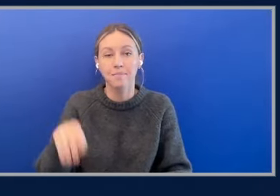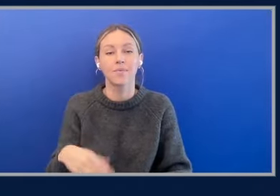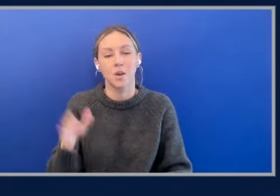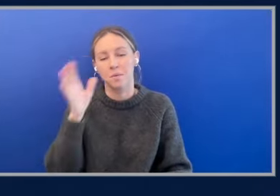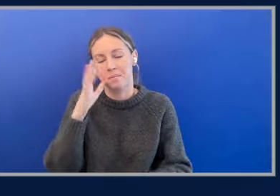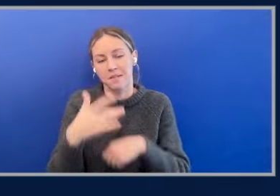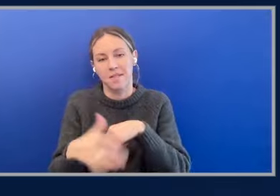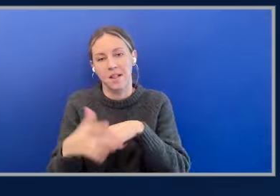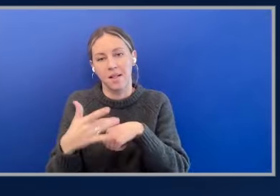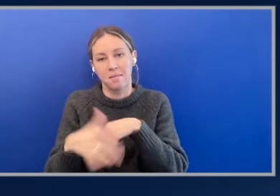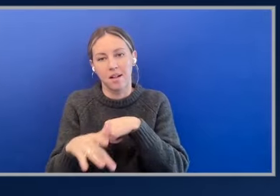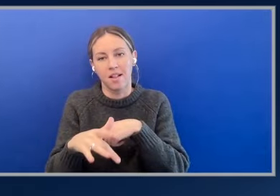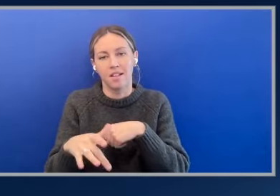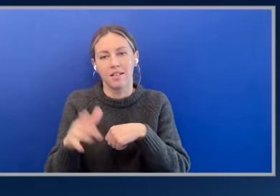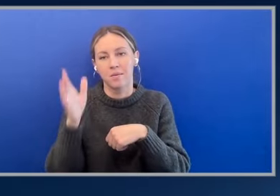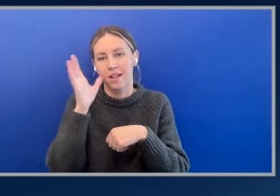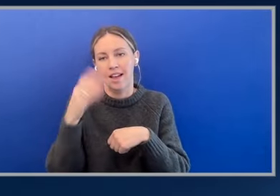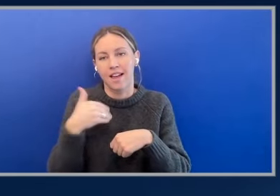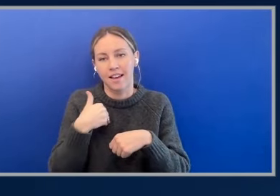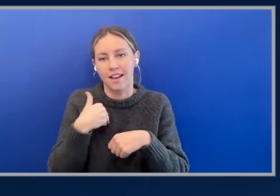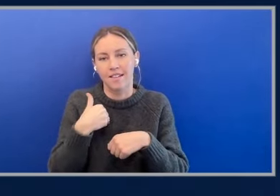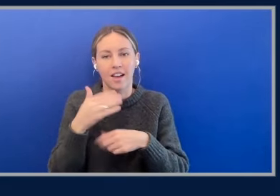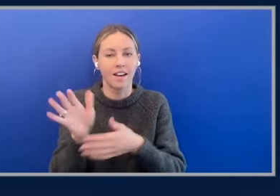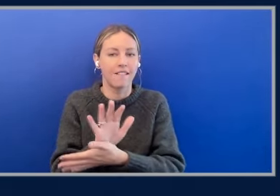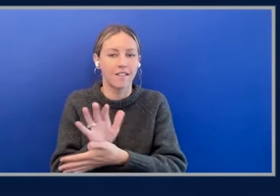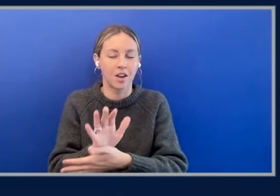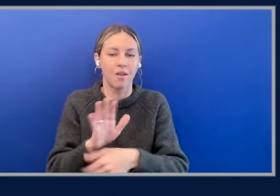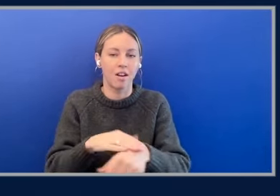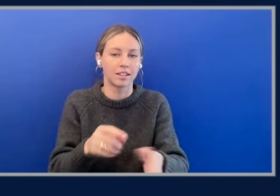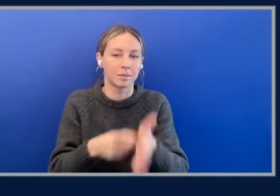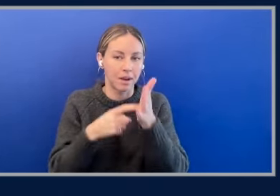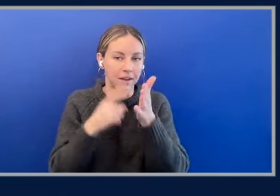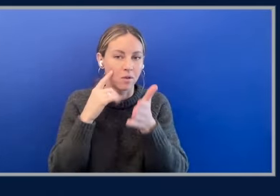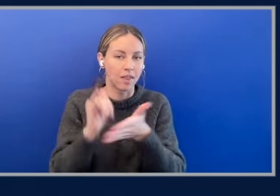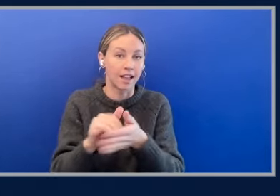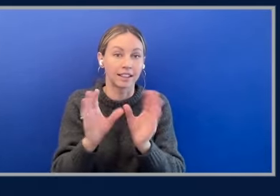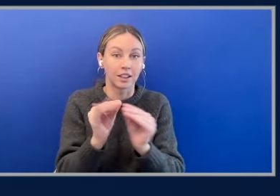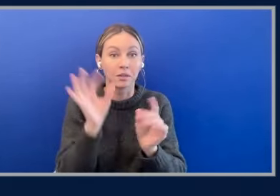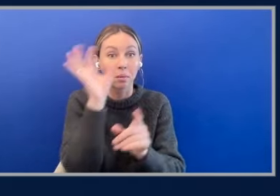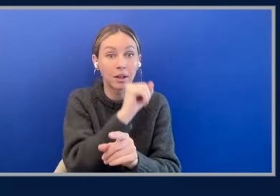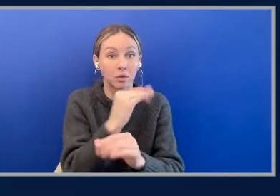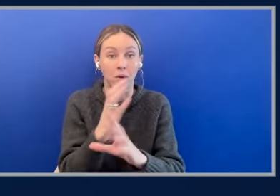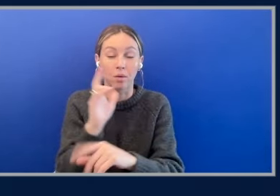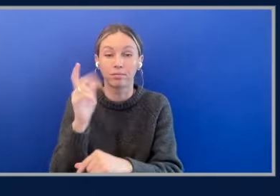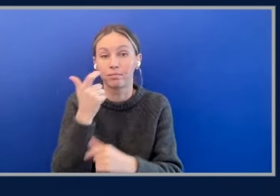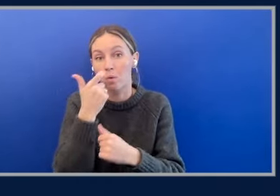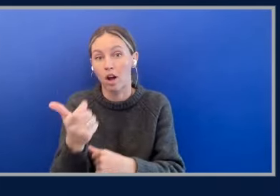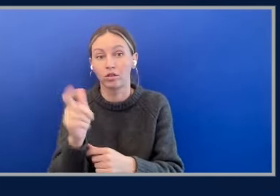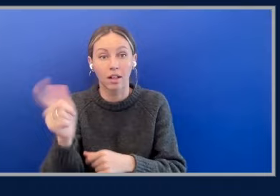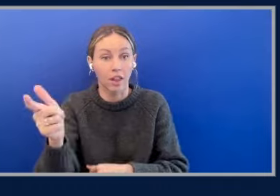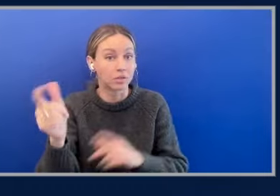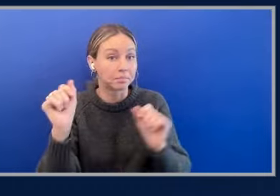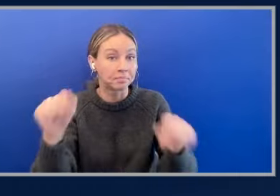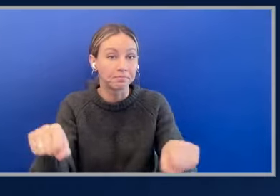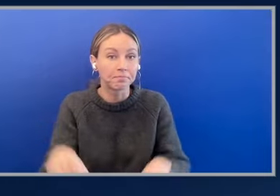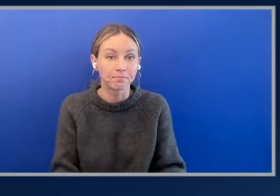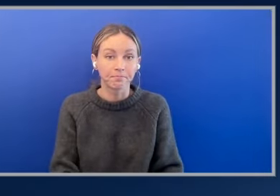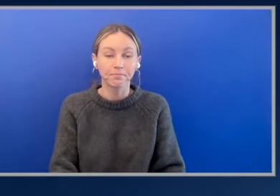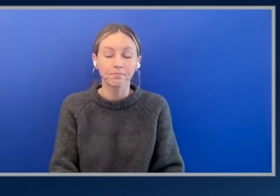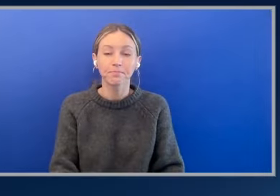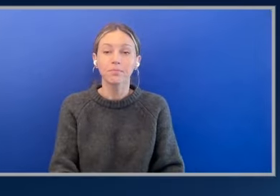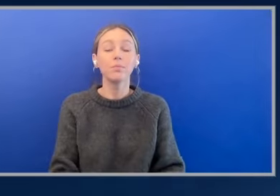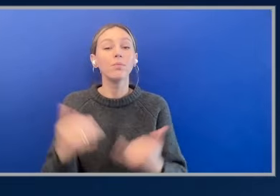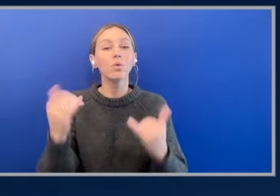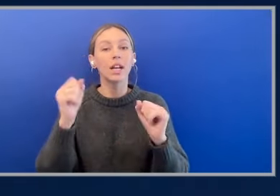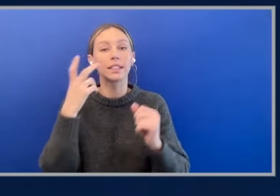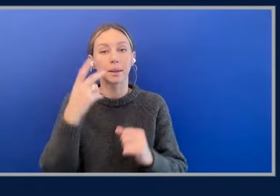be obviously a video on demand of that session too if you missed it. You want to go watch it later. And as you can see now, I have, for